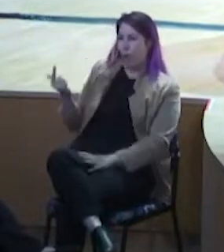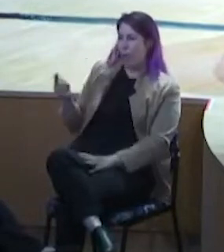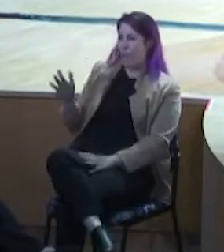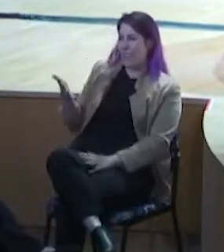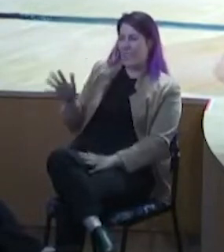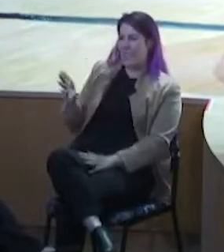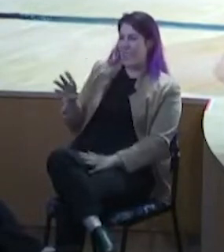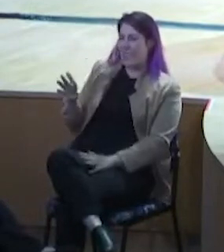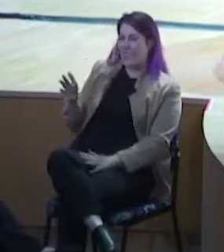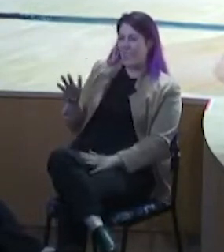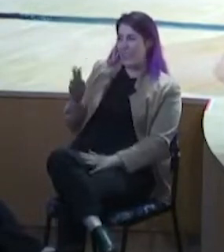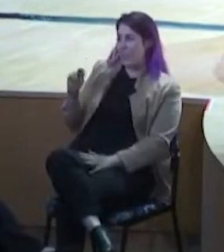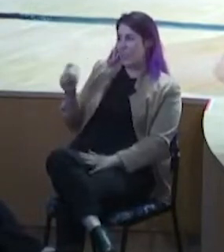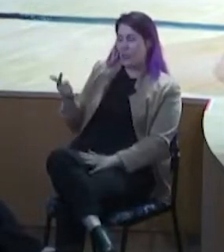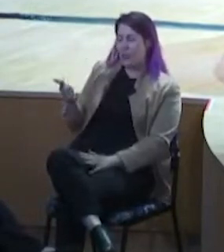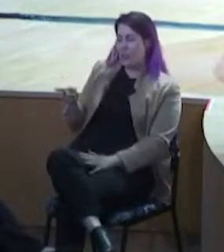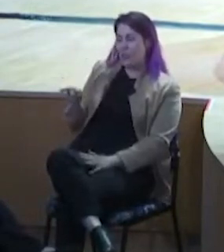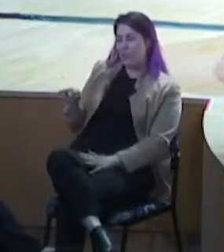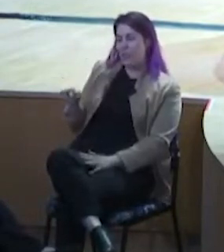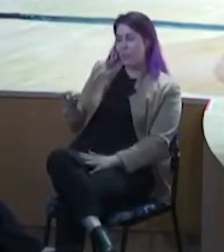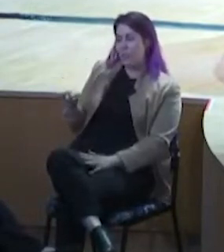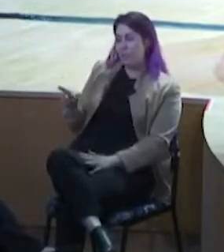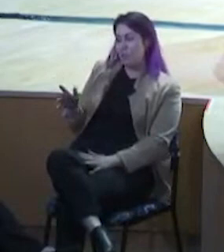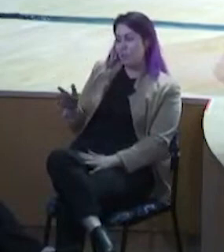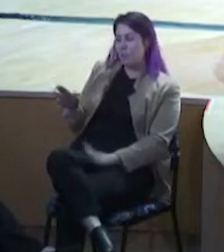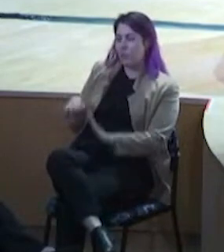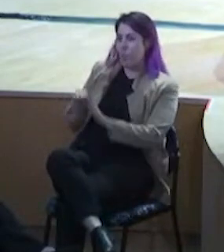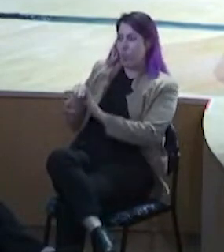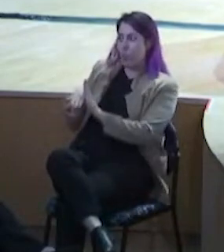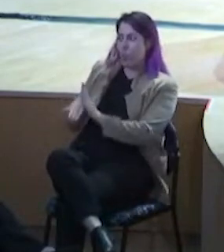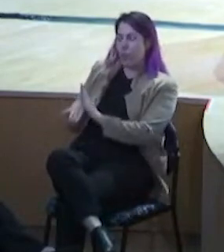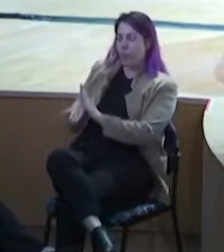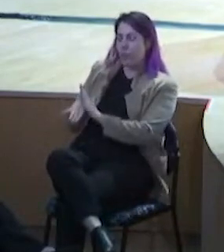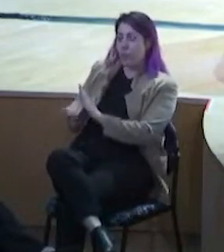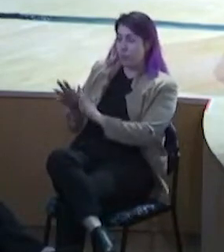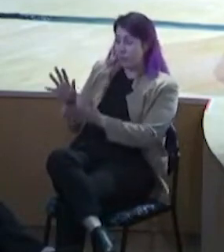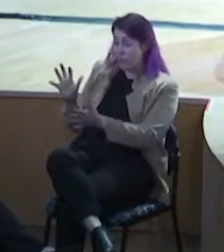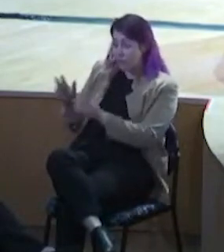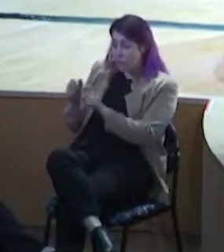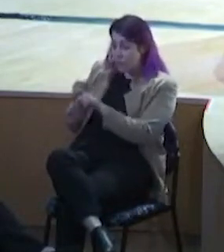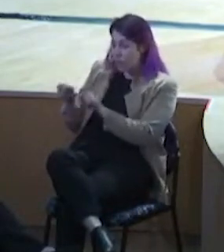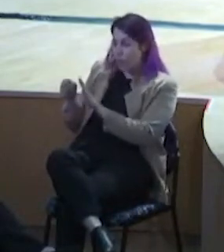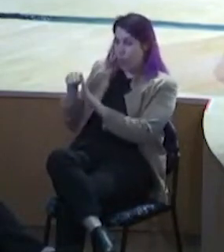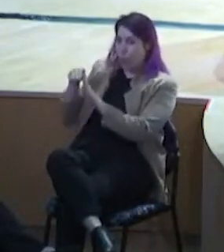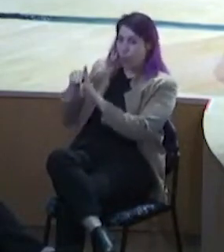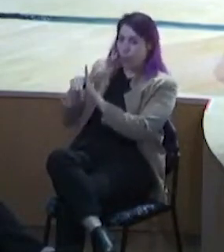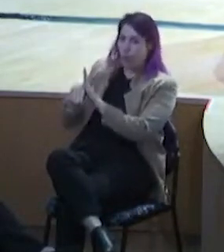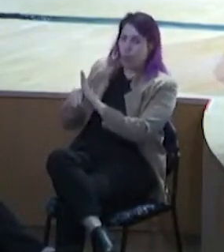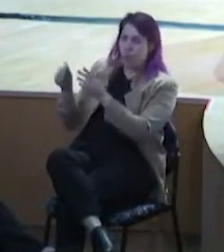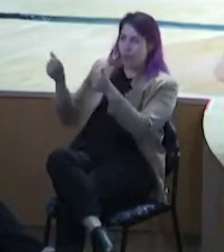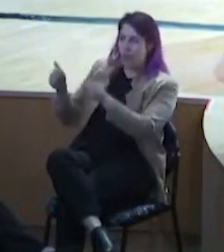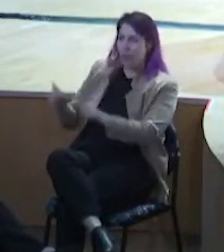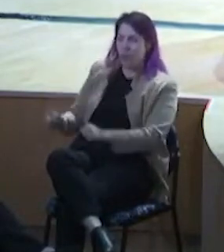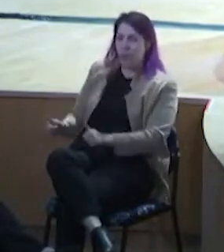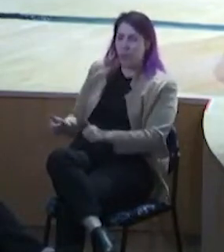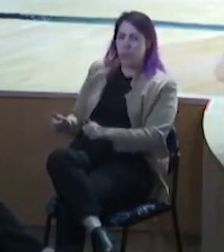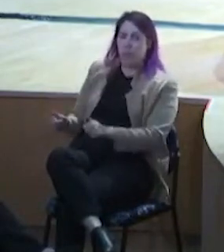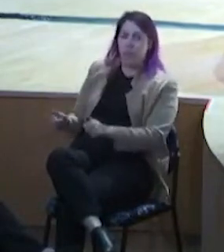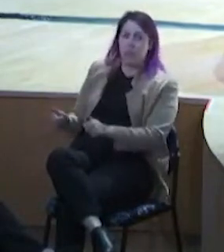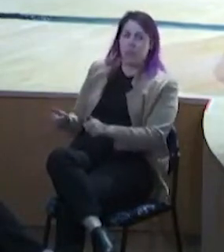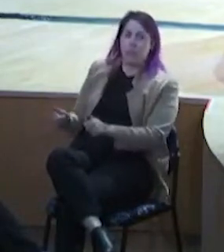is an ongoing process for 500 years. And I